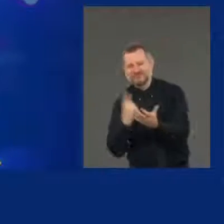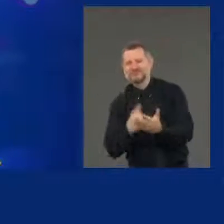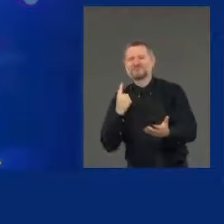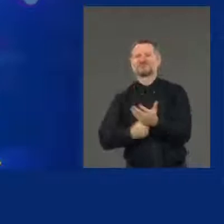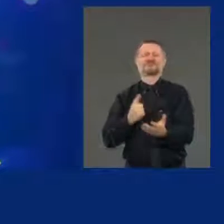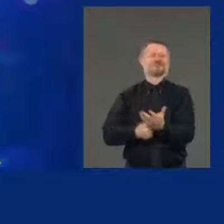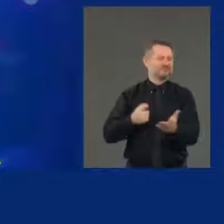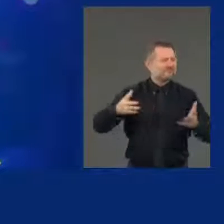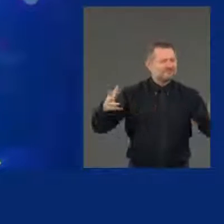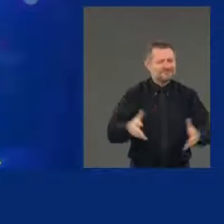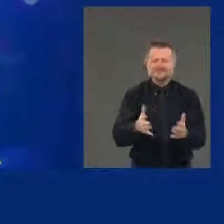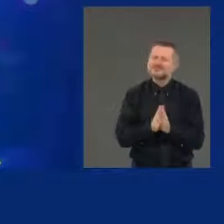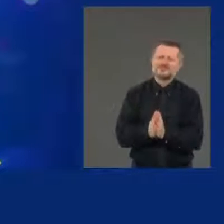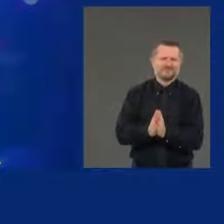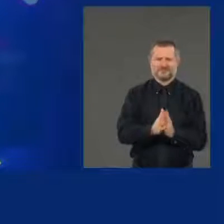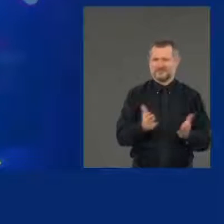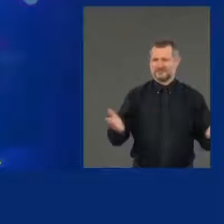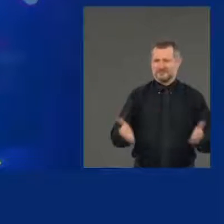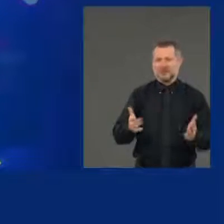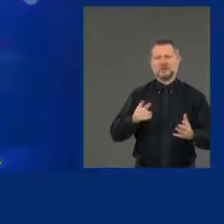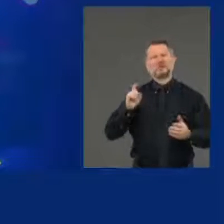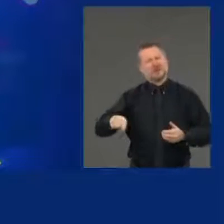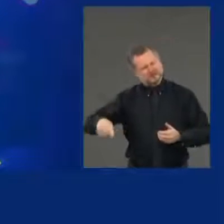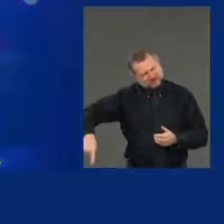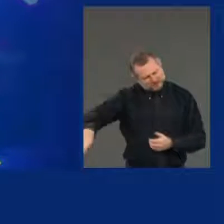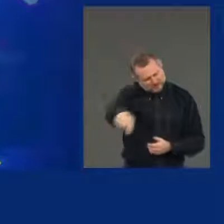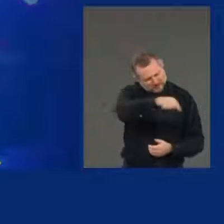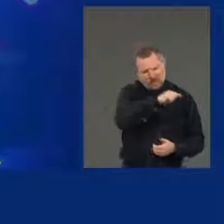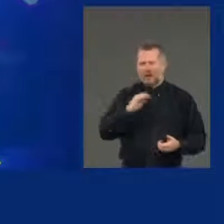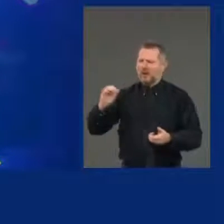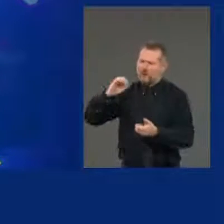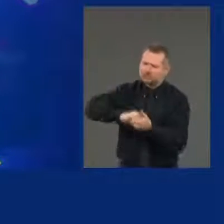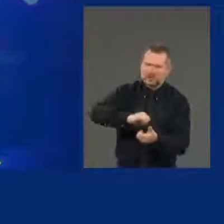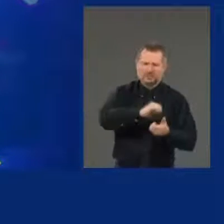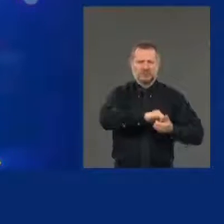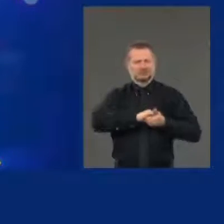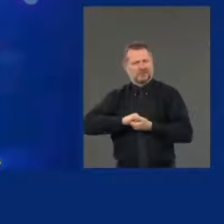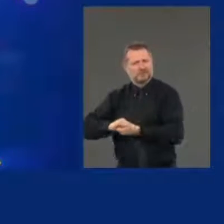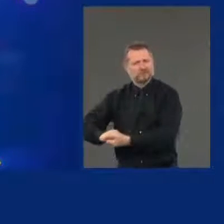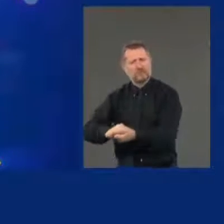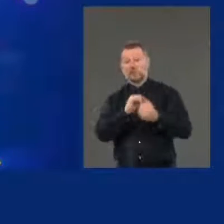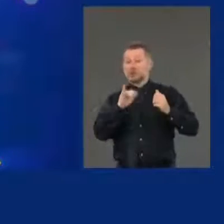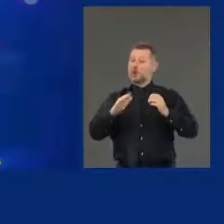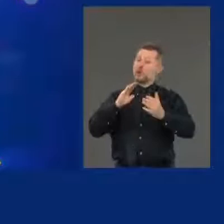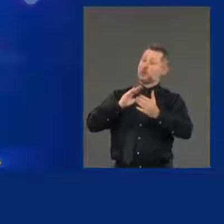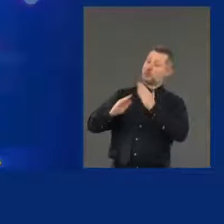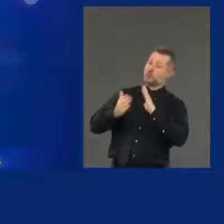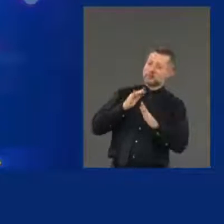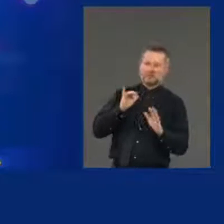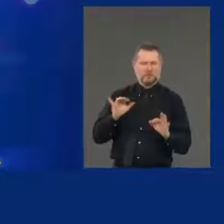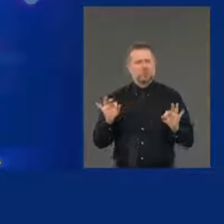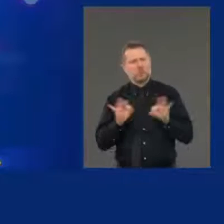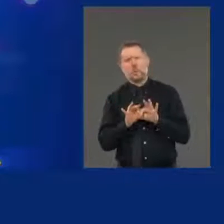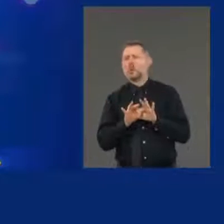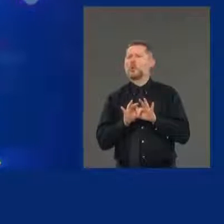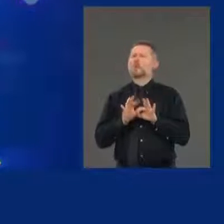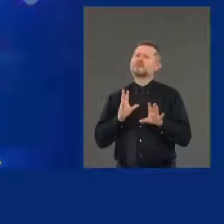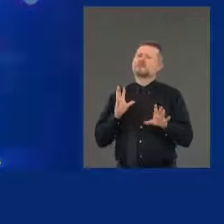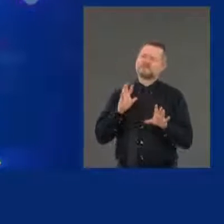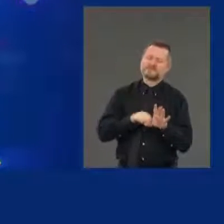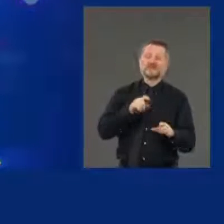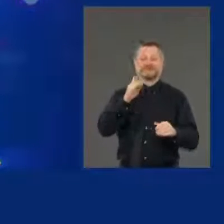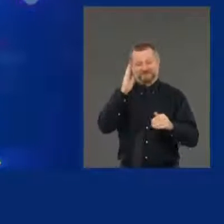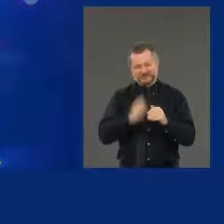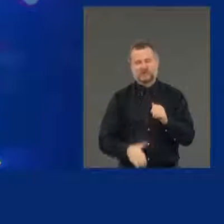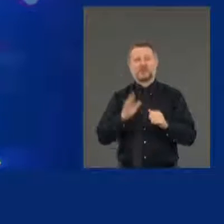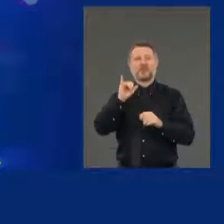department. Do it in collaboration. All the stakeholders are at the table. You have 9 months to do it. 9